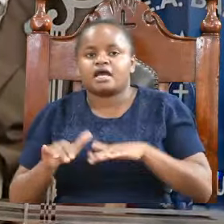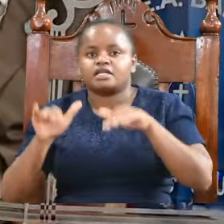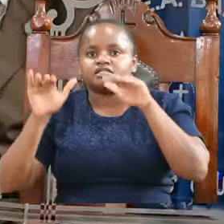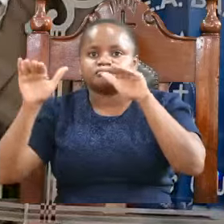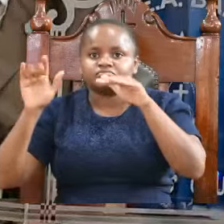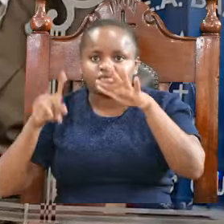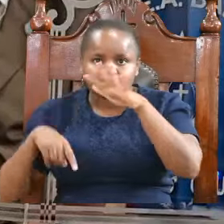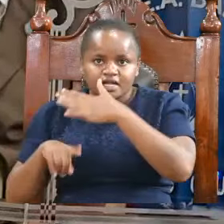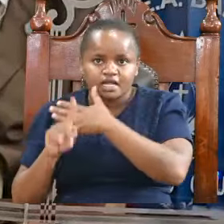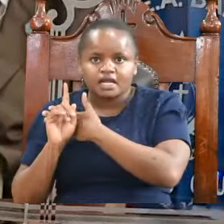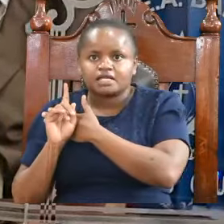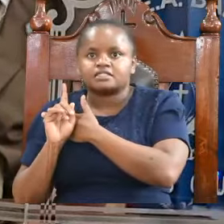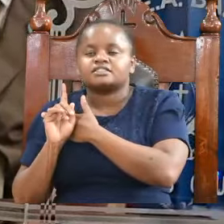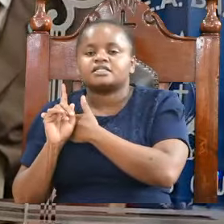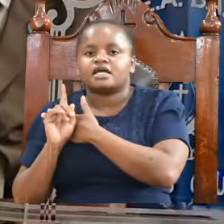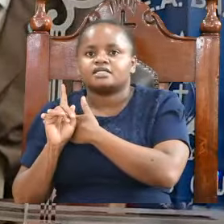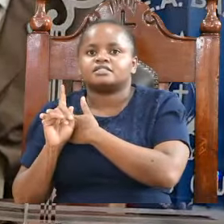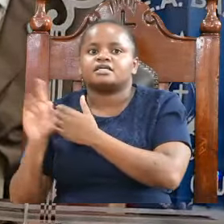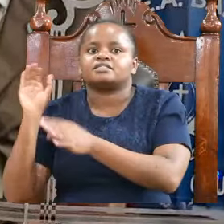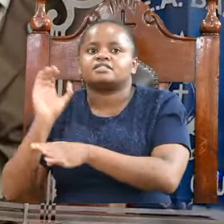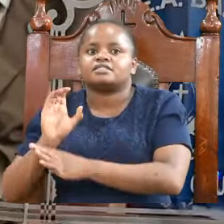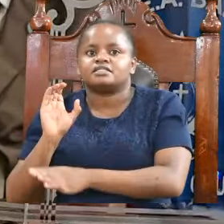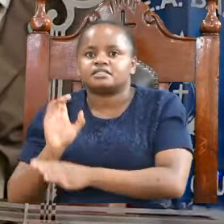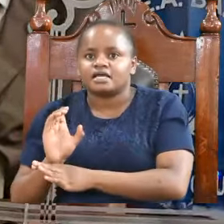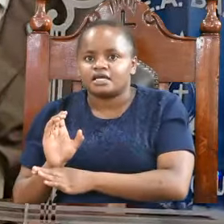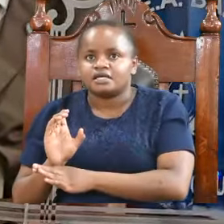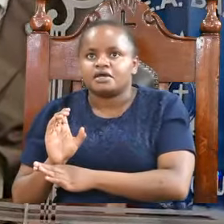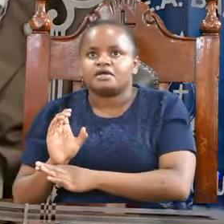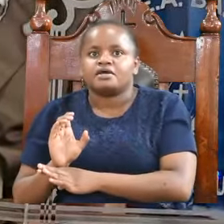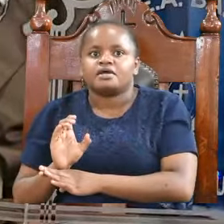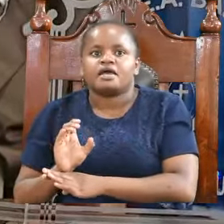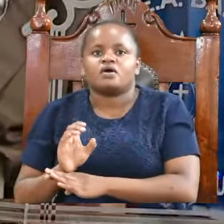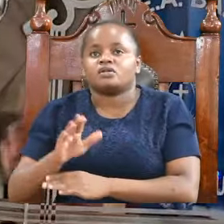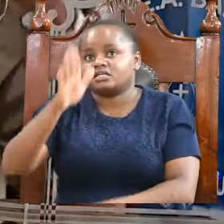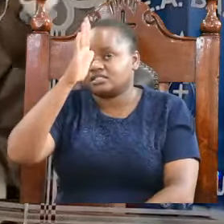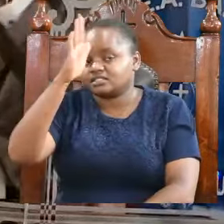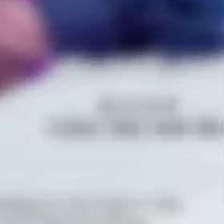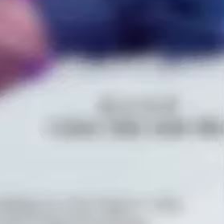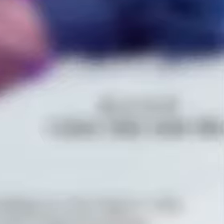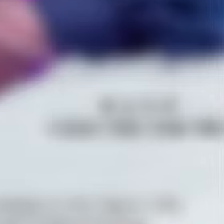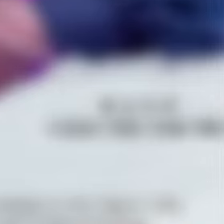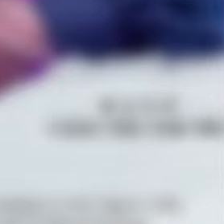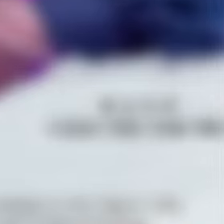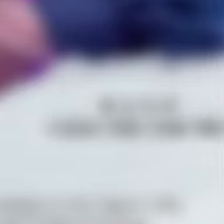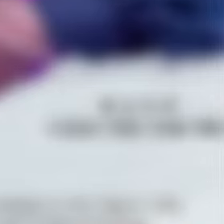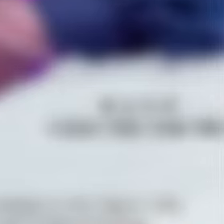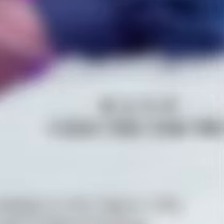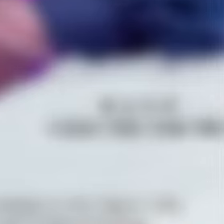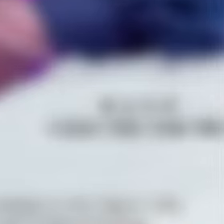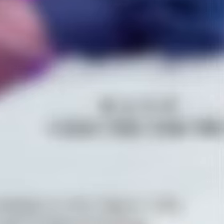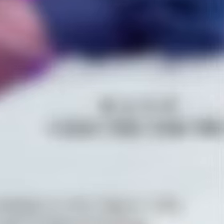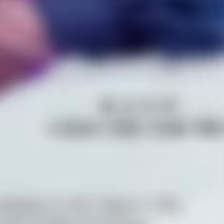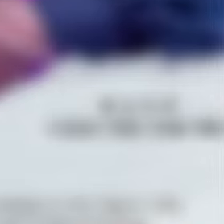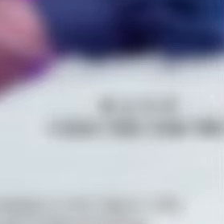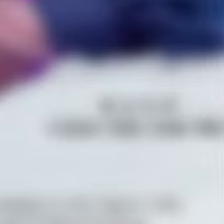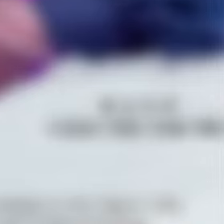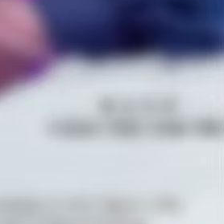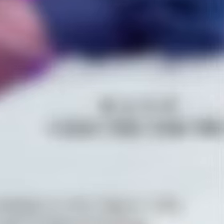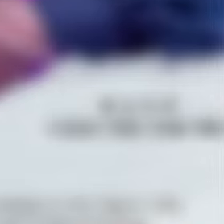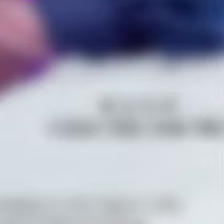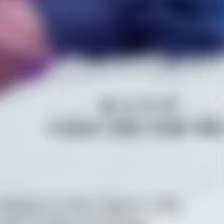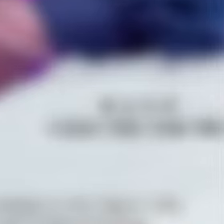the church on Sunday, the 28th April 2024 at 9 a.m. unless something